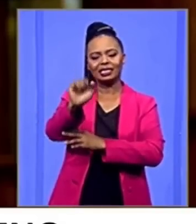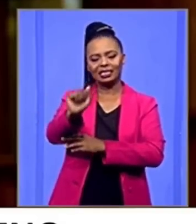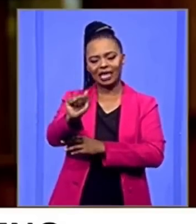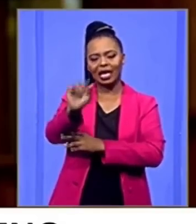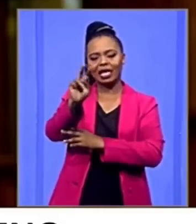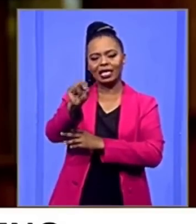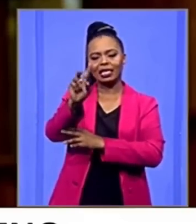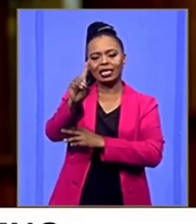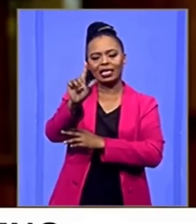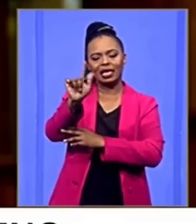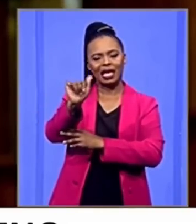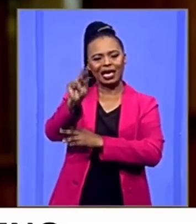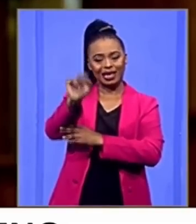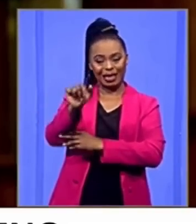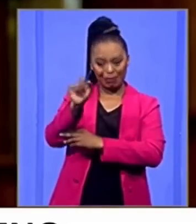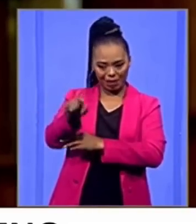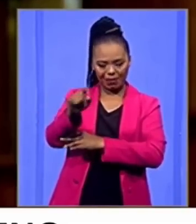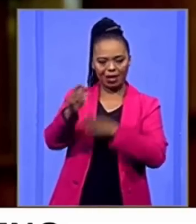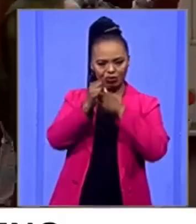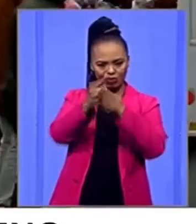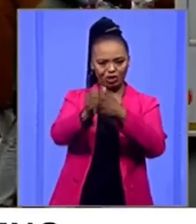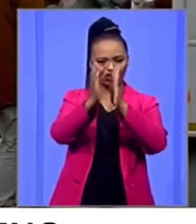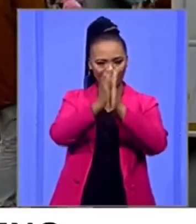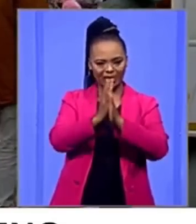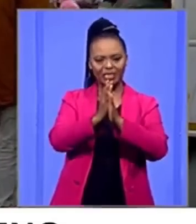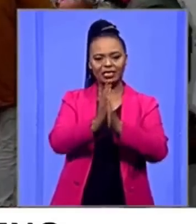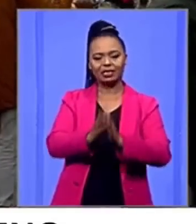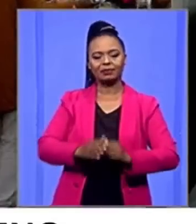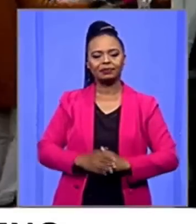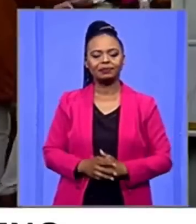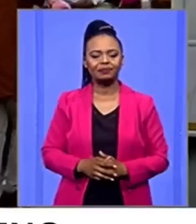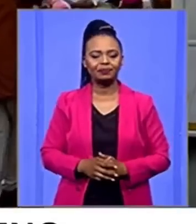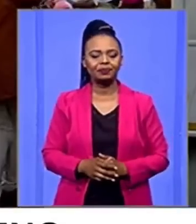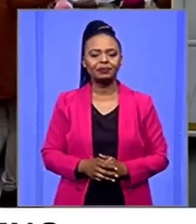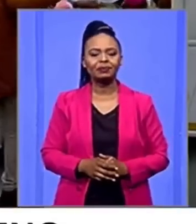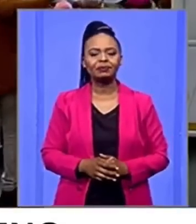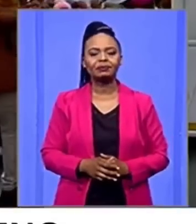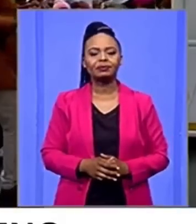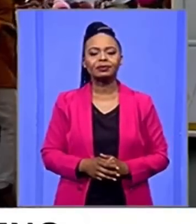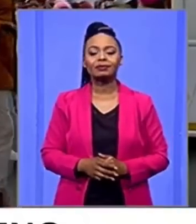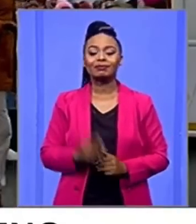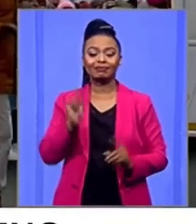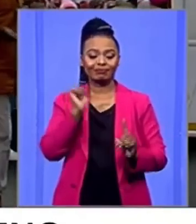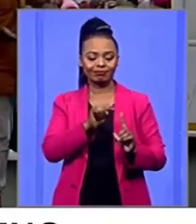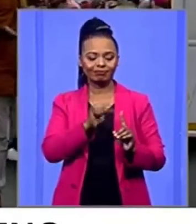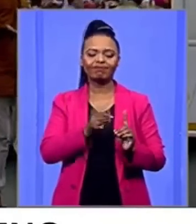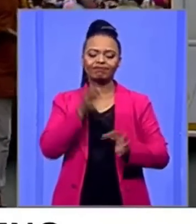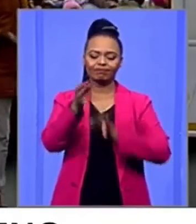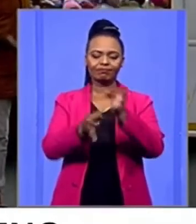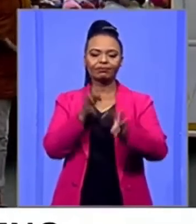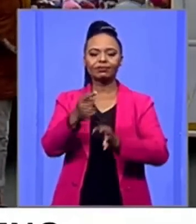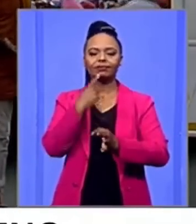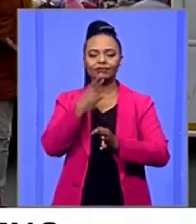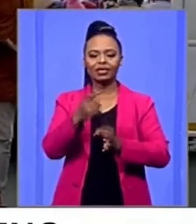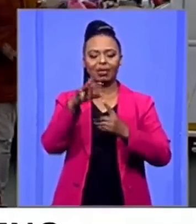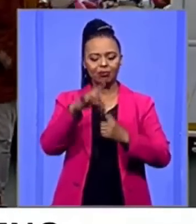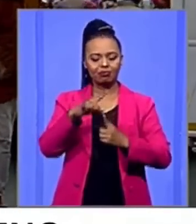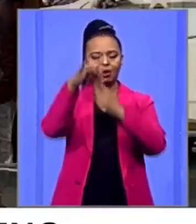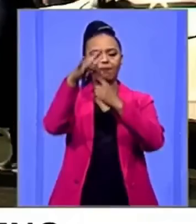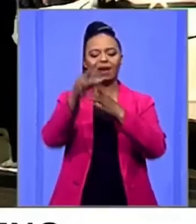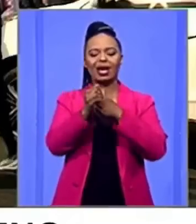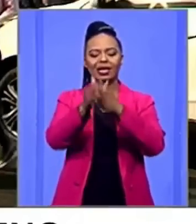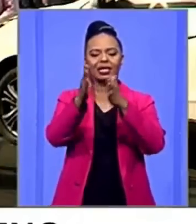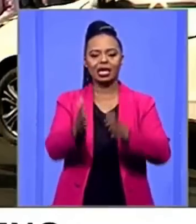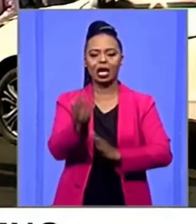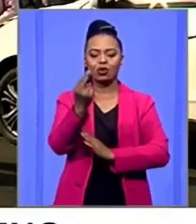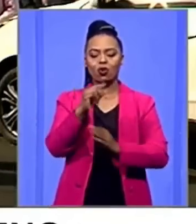moetapele wa kereke ya IPHC. Ndala o tlhagisitse gore kereke e tlile go tlhoma boeteledipele jo bosha mo dibekeng